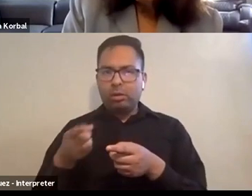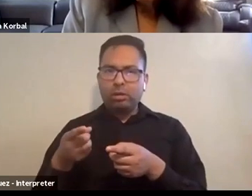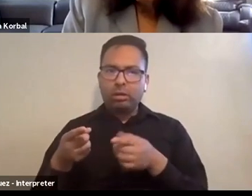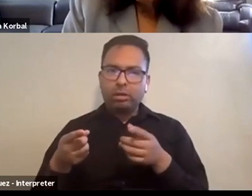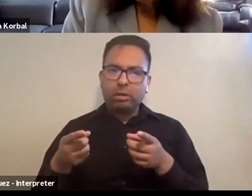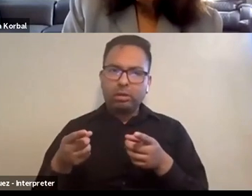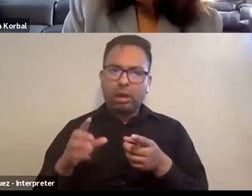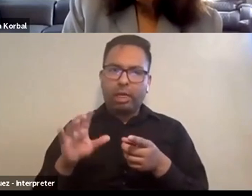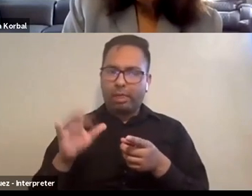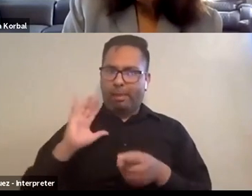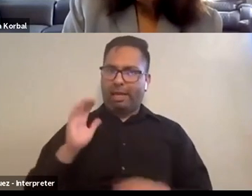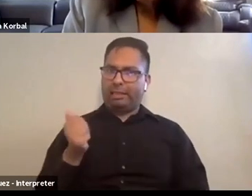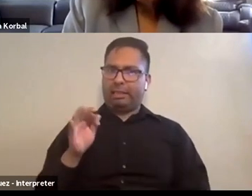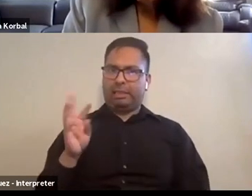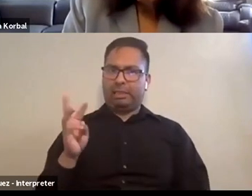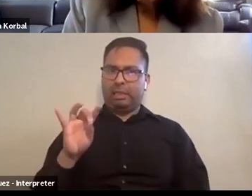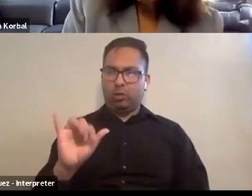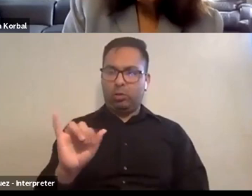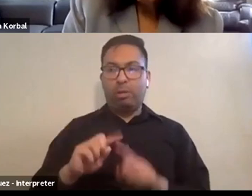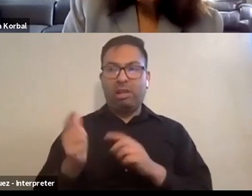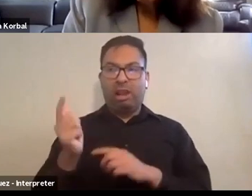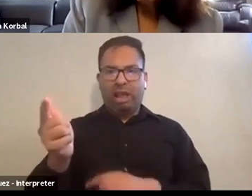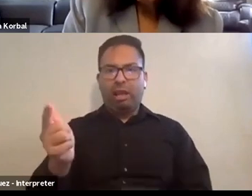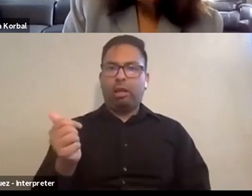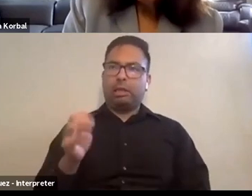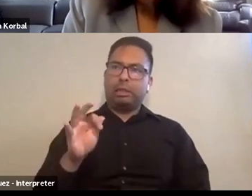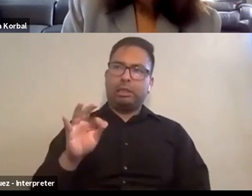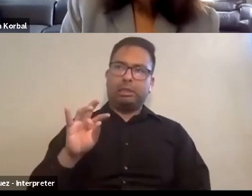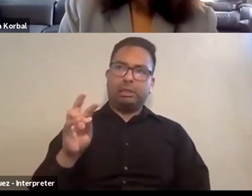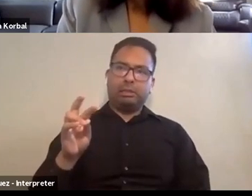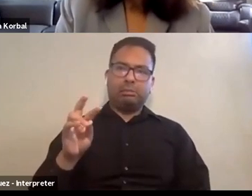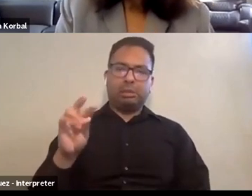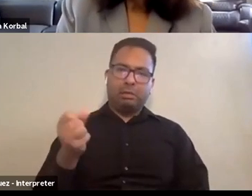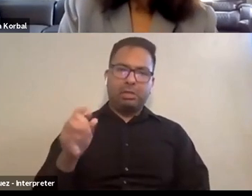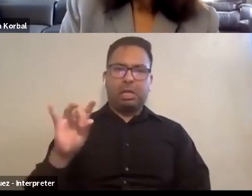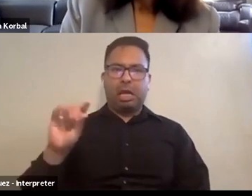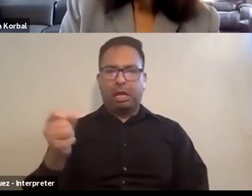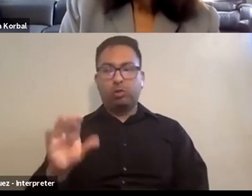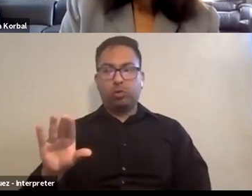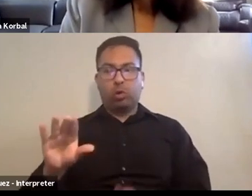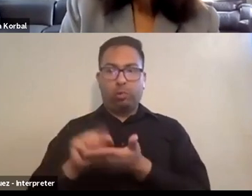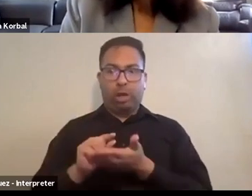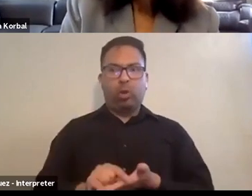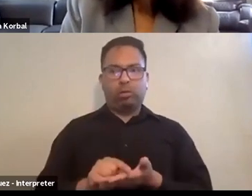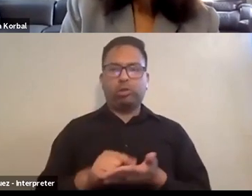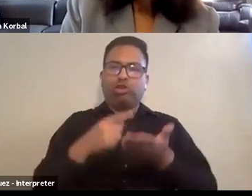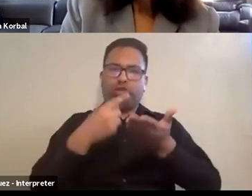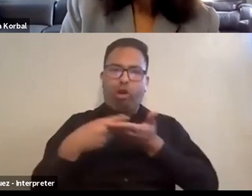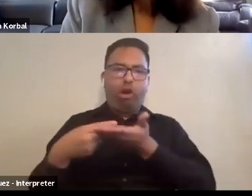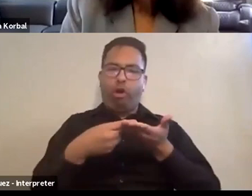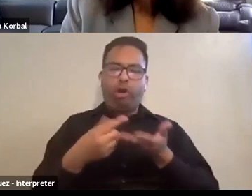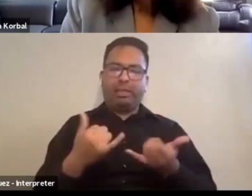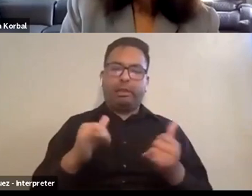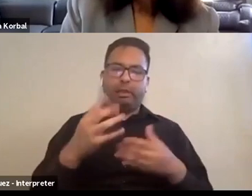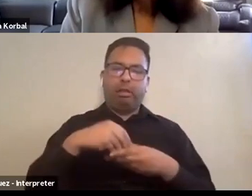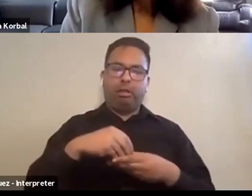just in 1968 too, but later in the 1970s and 1980s, her publications are being covered. And then going back to one